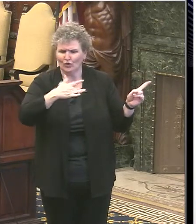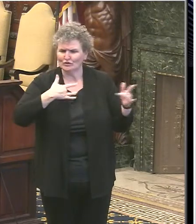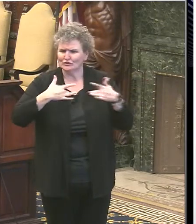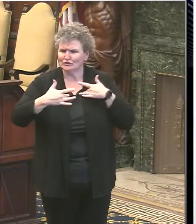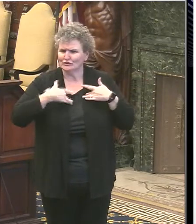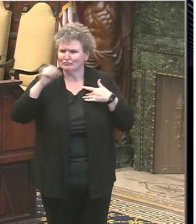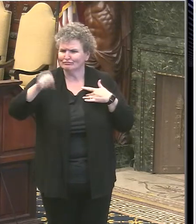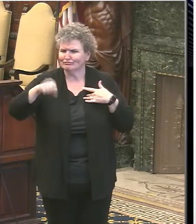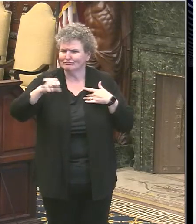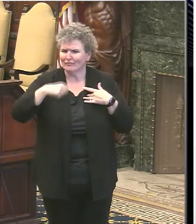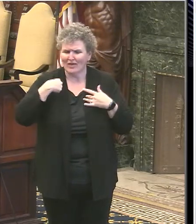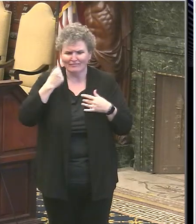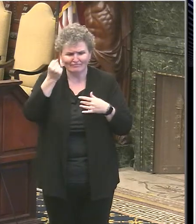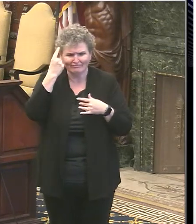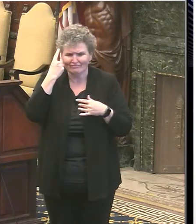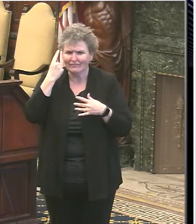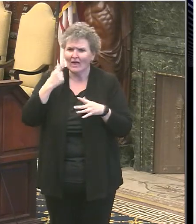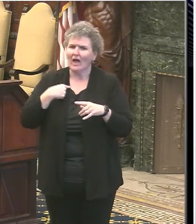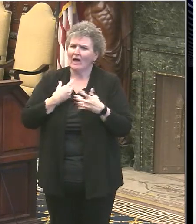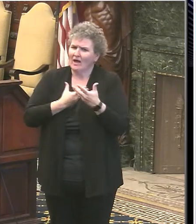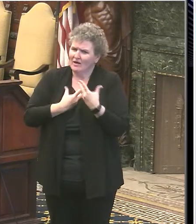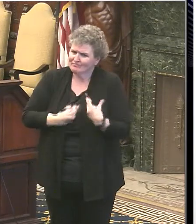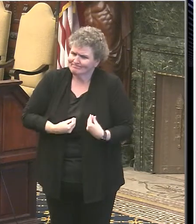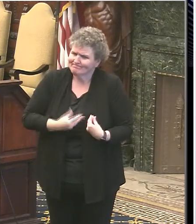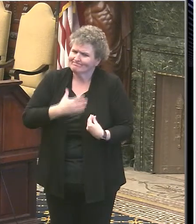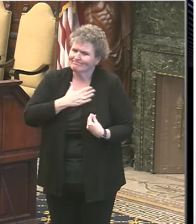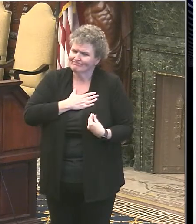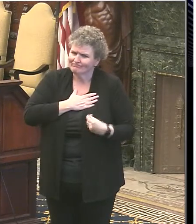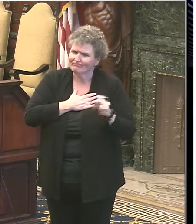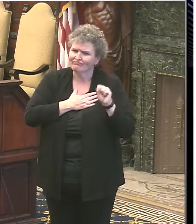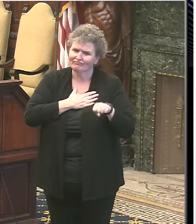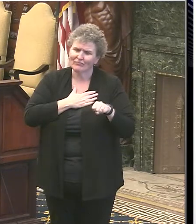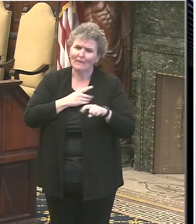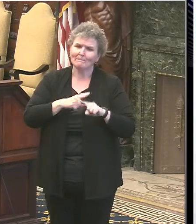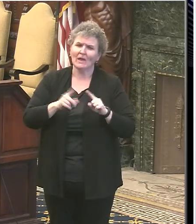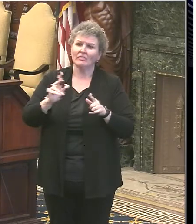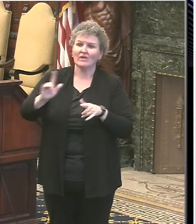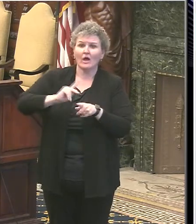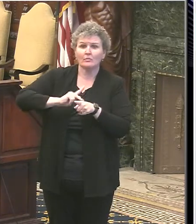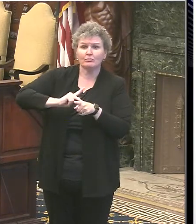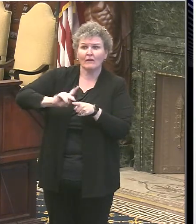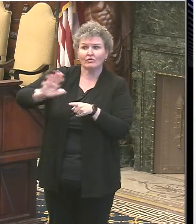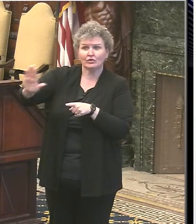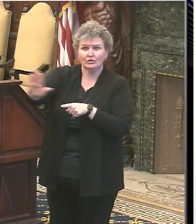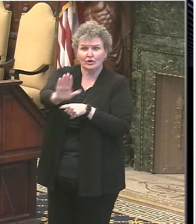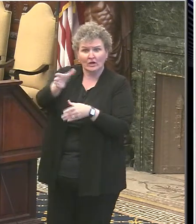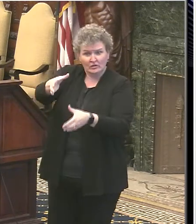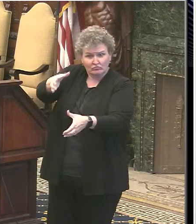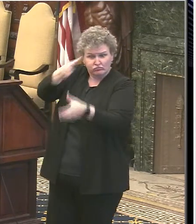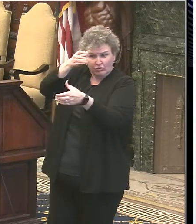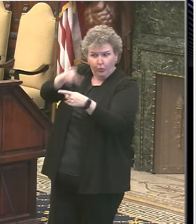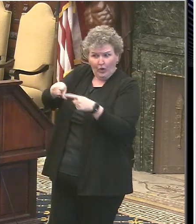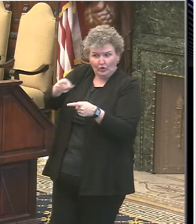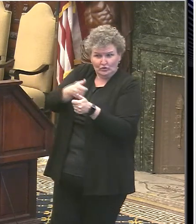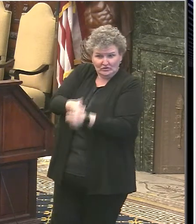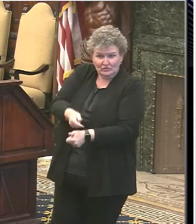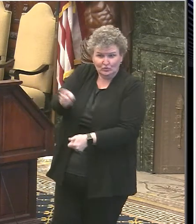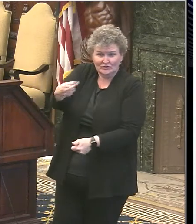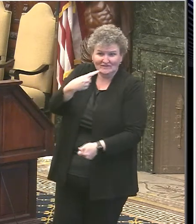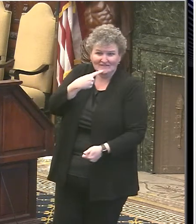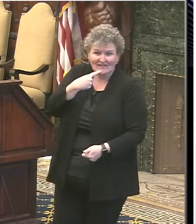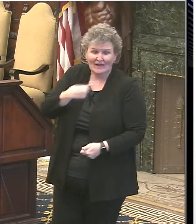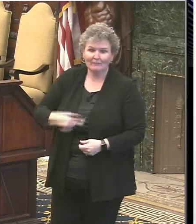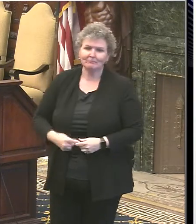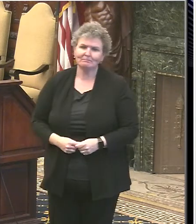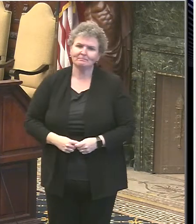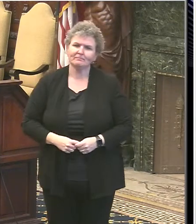disappointment, but I'm following the public health professionals and their guidance. In the beginning of this news conference